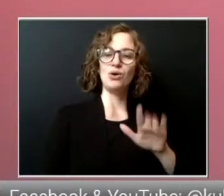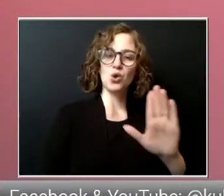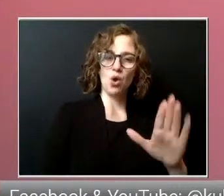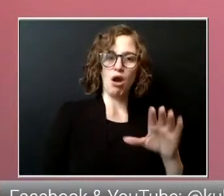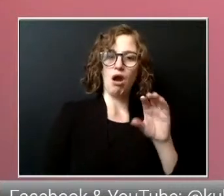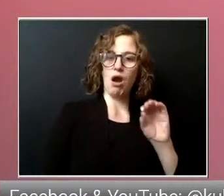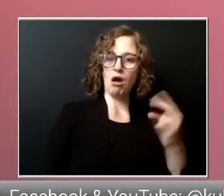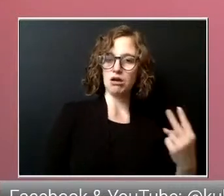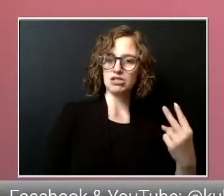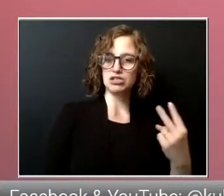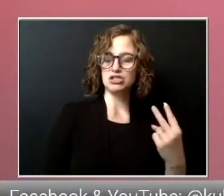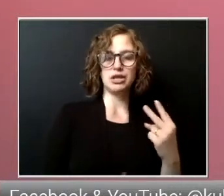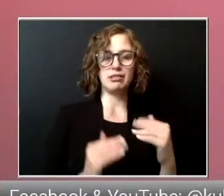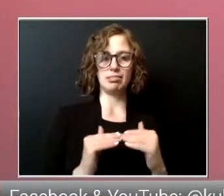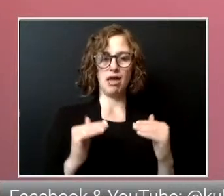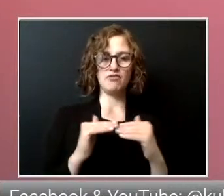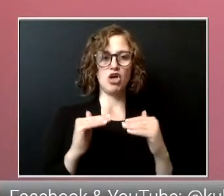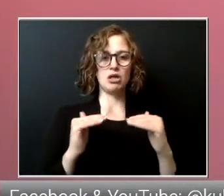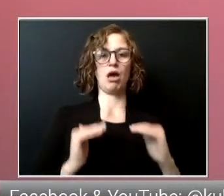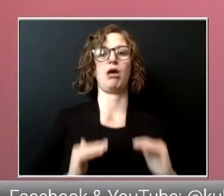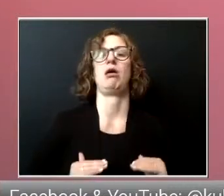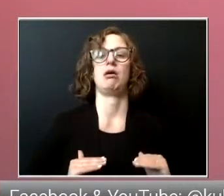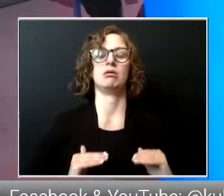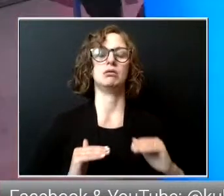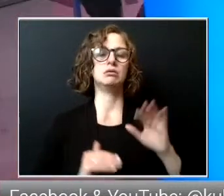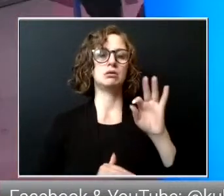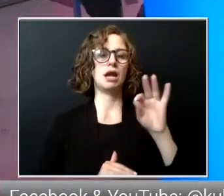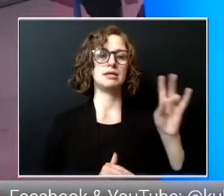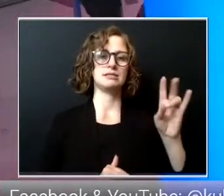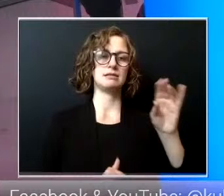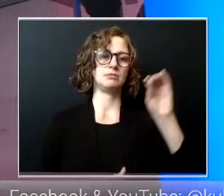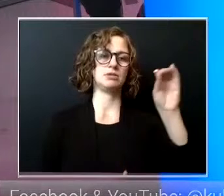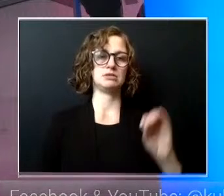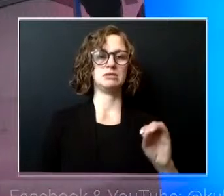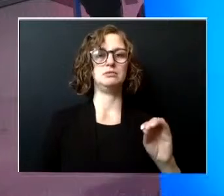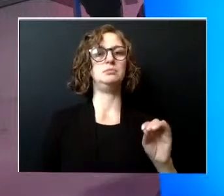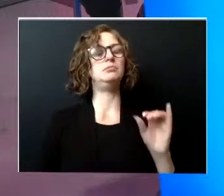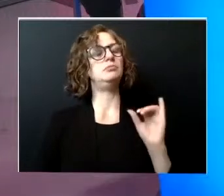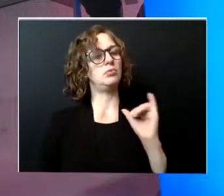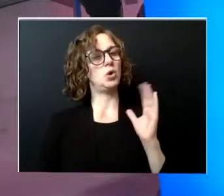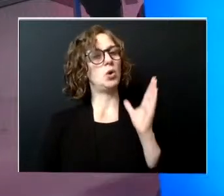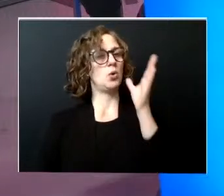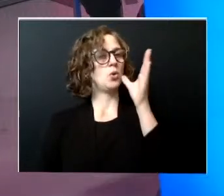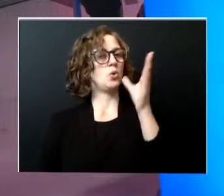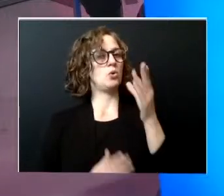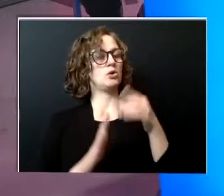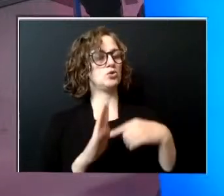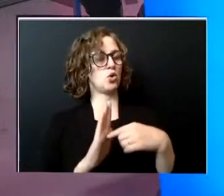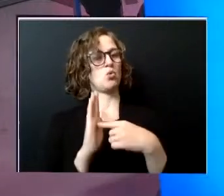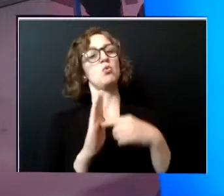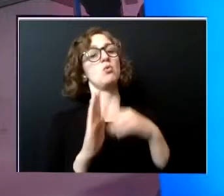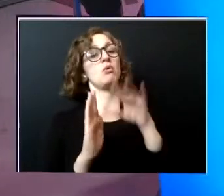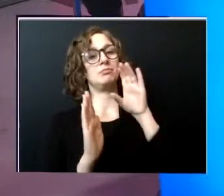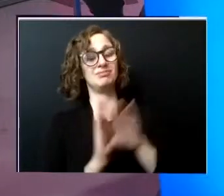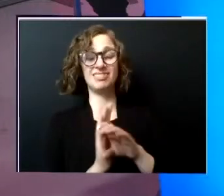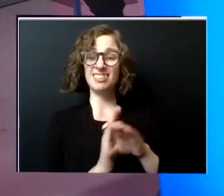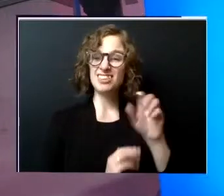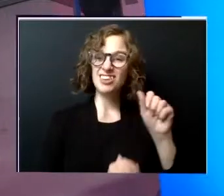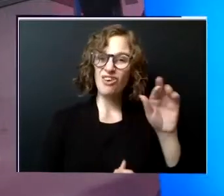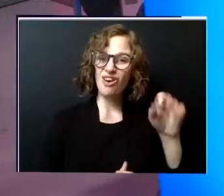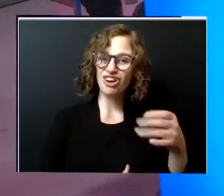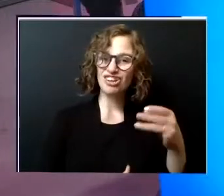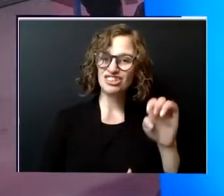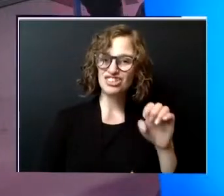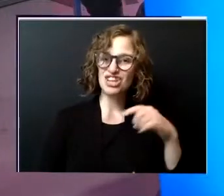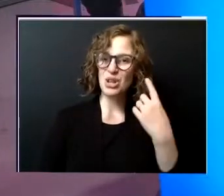lower than 97%. And we're going to get to an image we want to show you. Did Archie look blue though? Did his skin